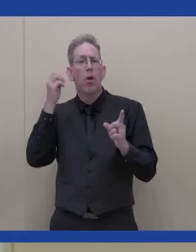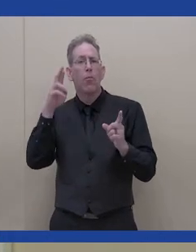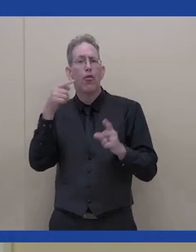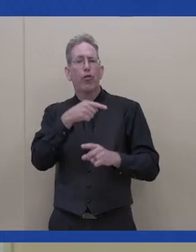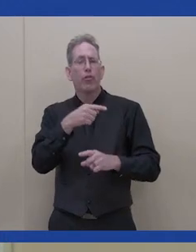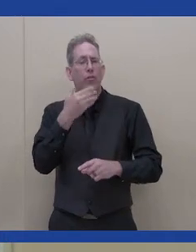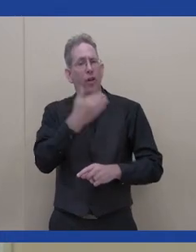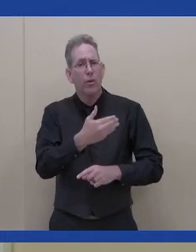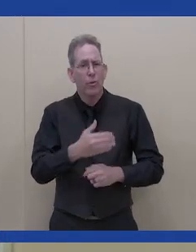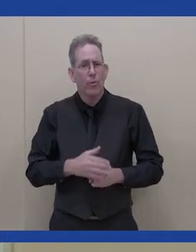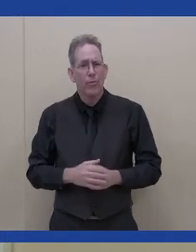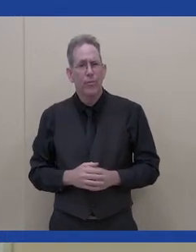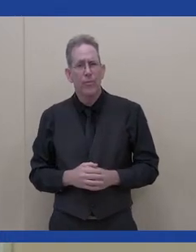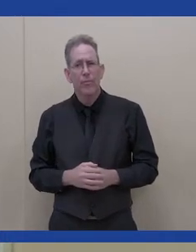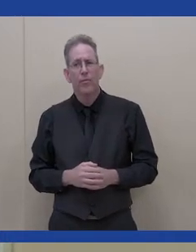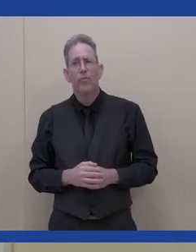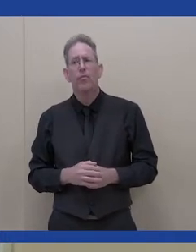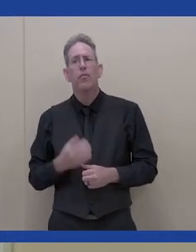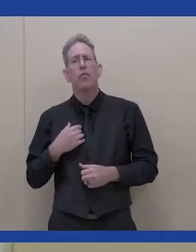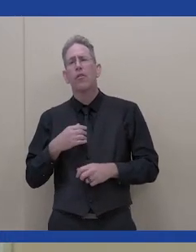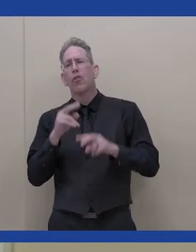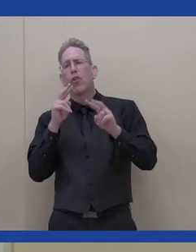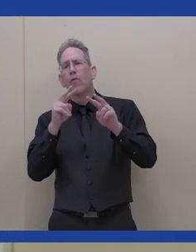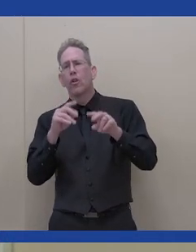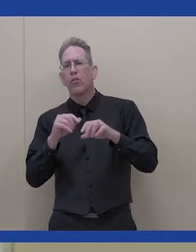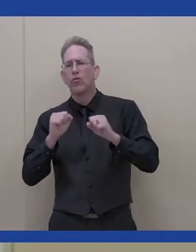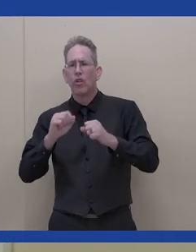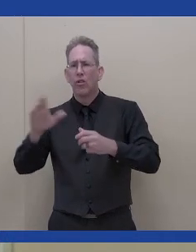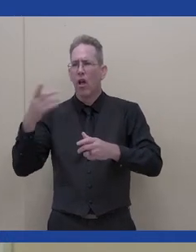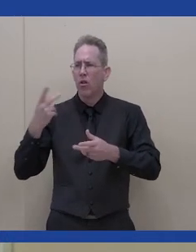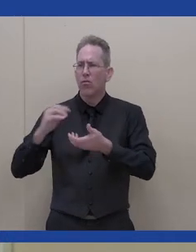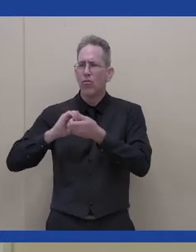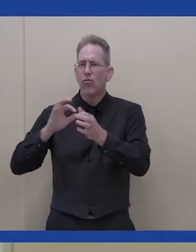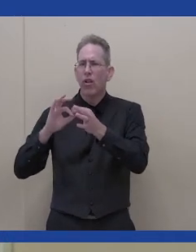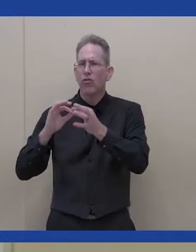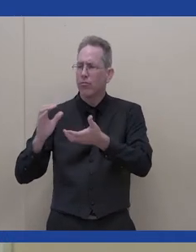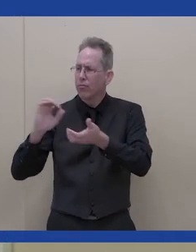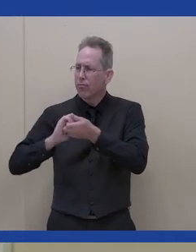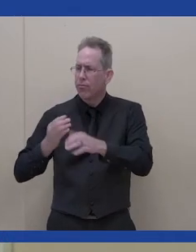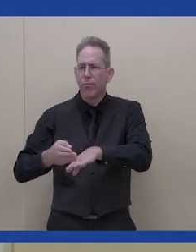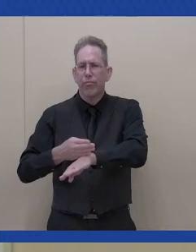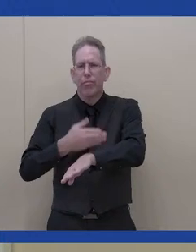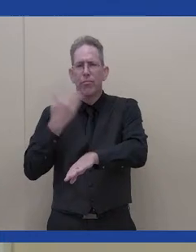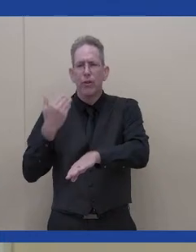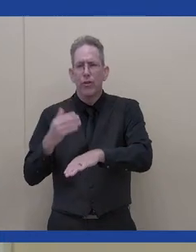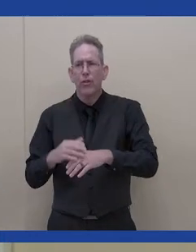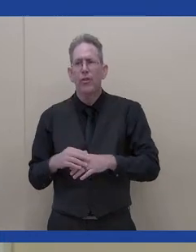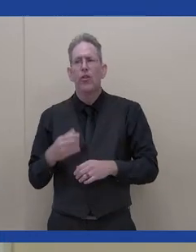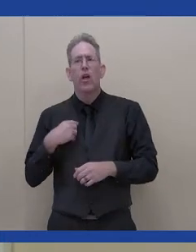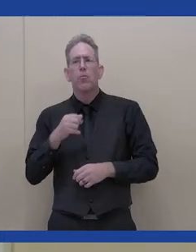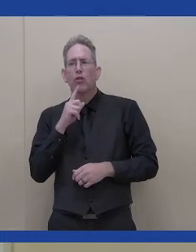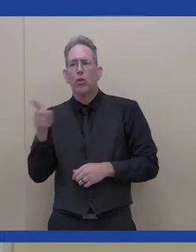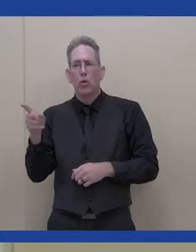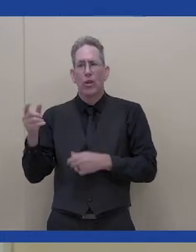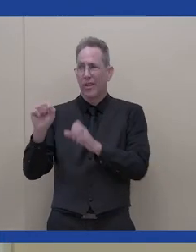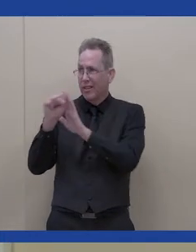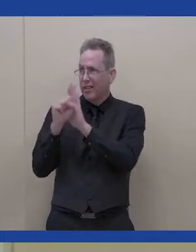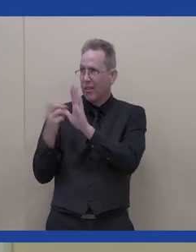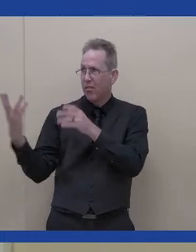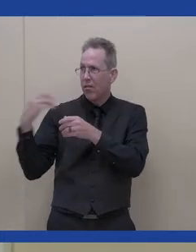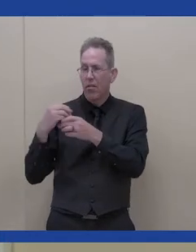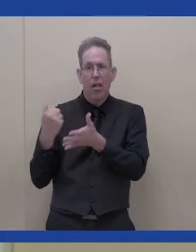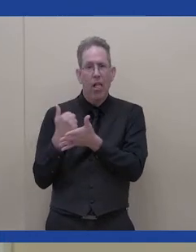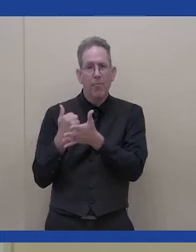to strengthening our partnerships as a city with state leaders to advance important issues needed in our community, such as a better emergency